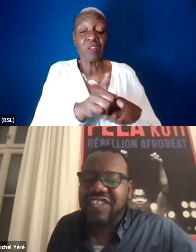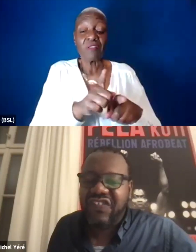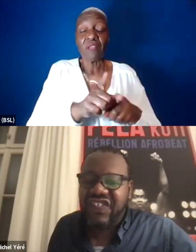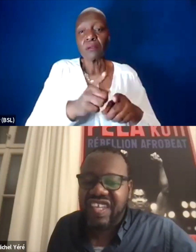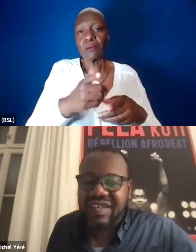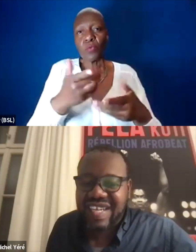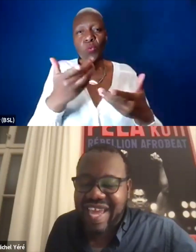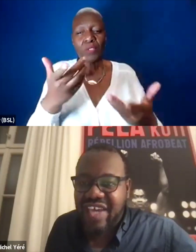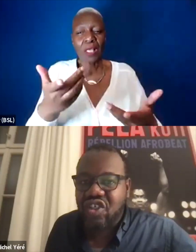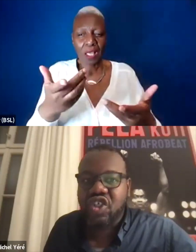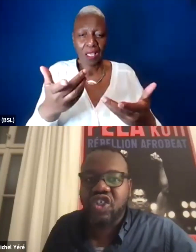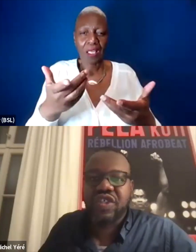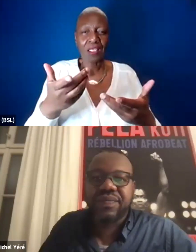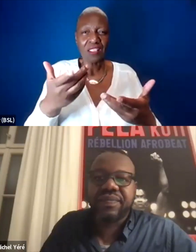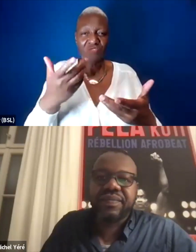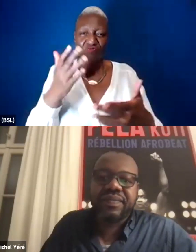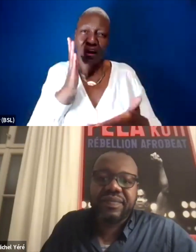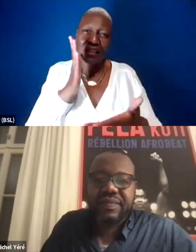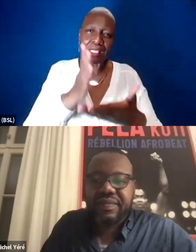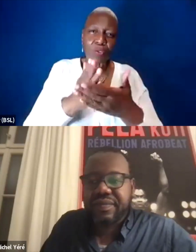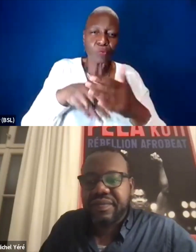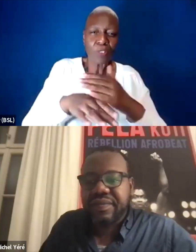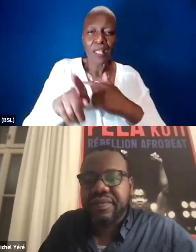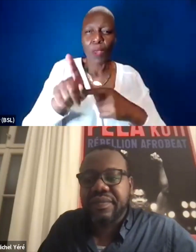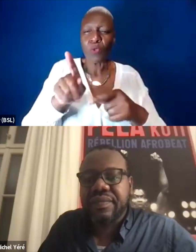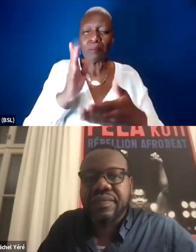that much feared clash.